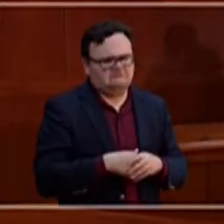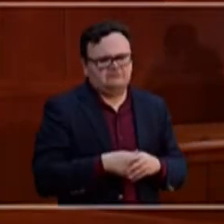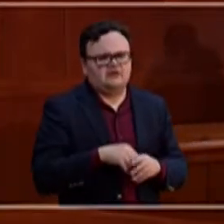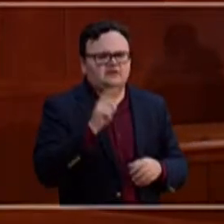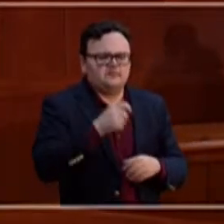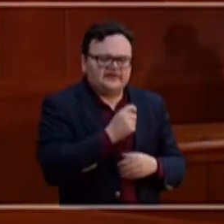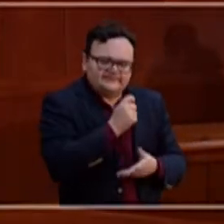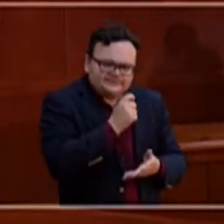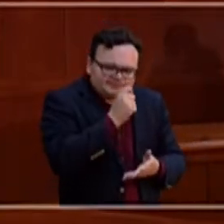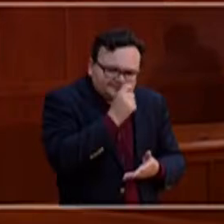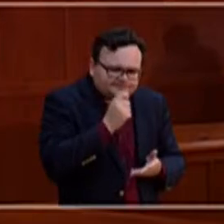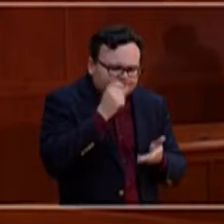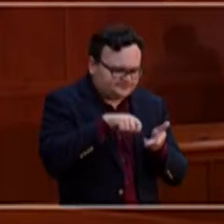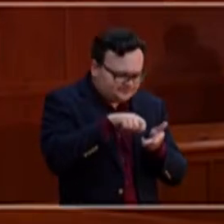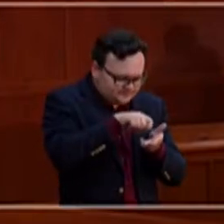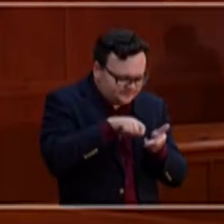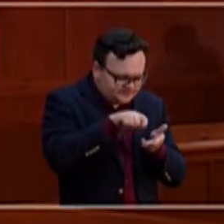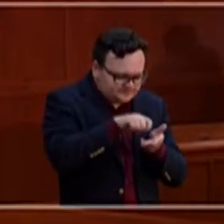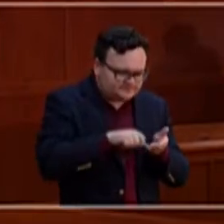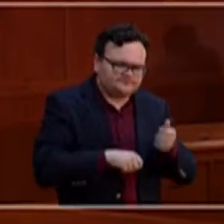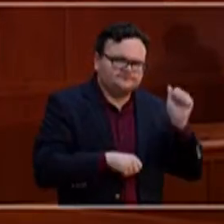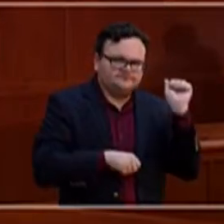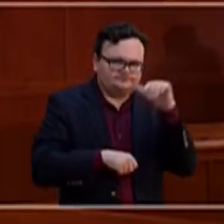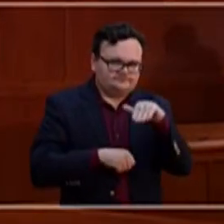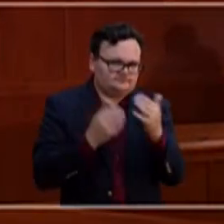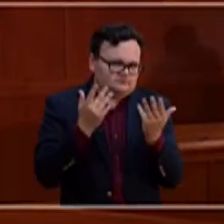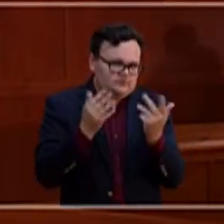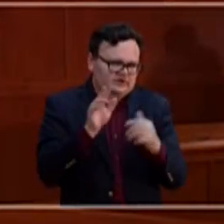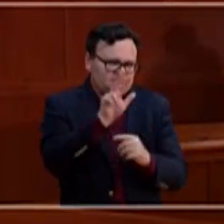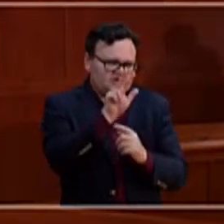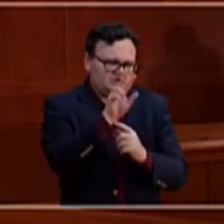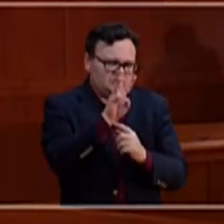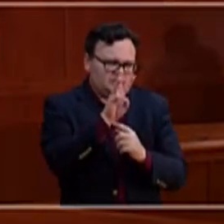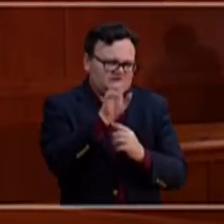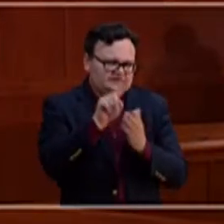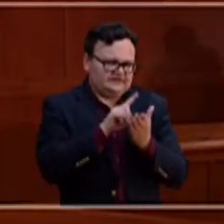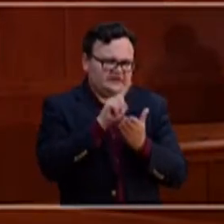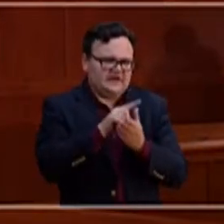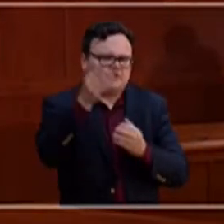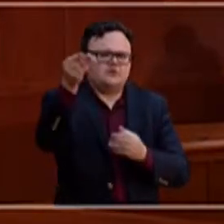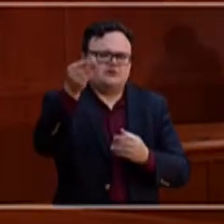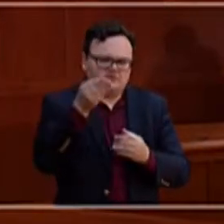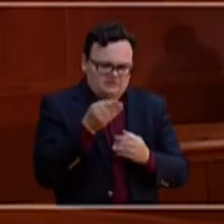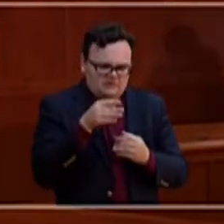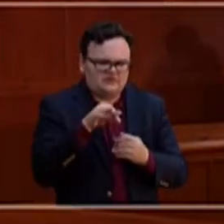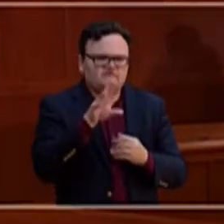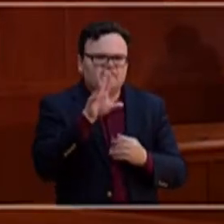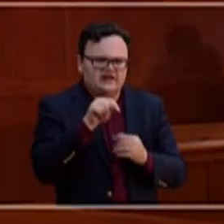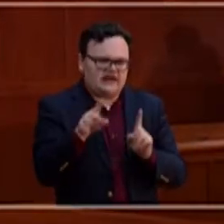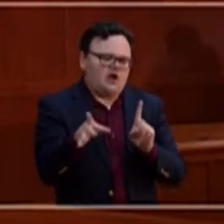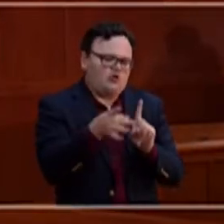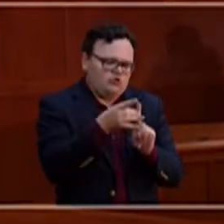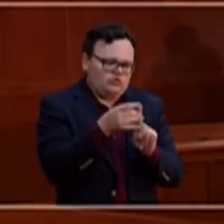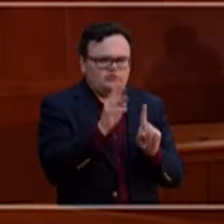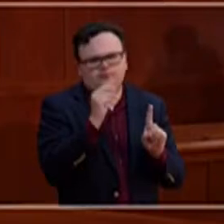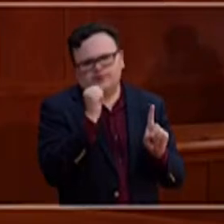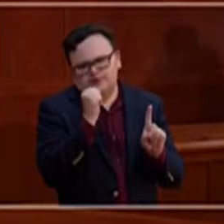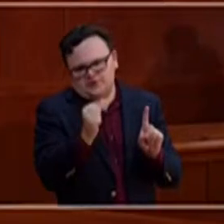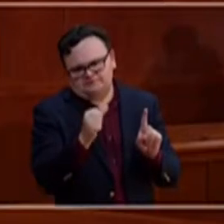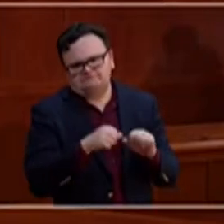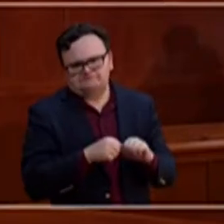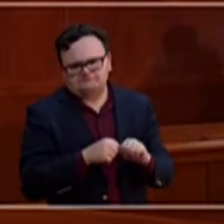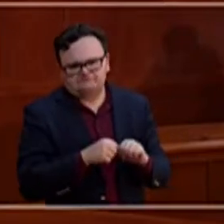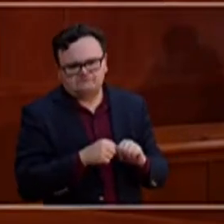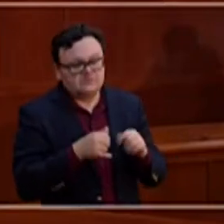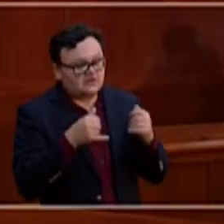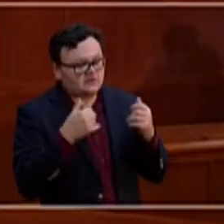the results back in about 36 hours. But that's worked really well for us, and so we want to continue to be able, to offer support. It